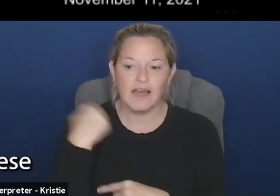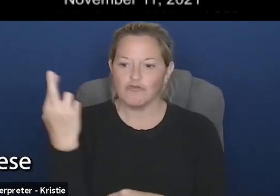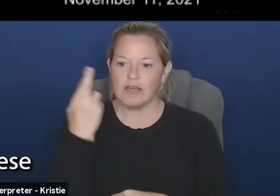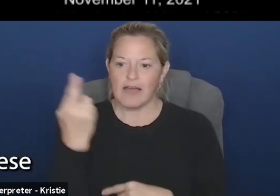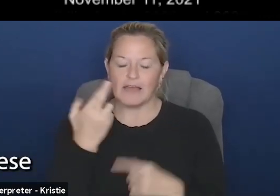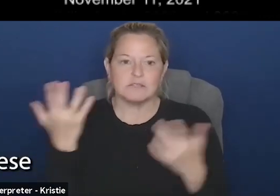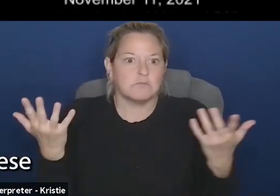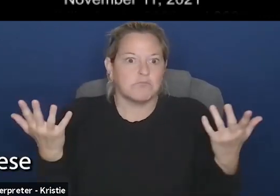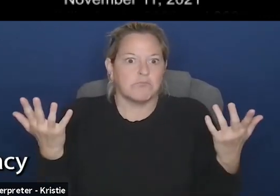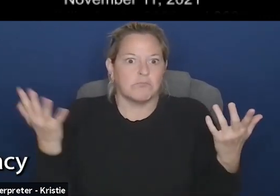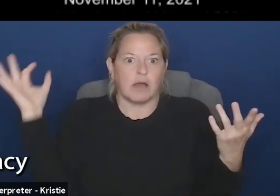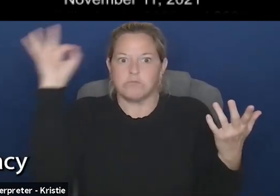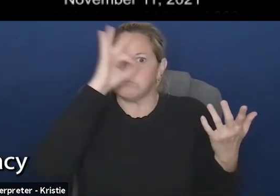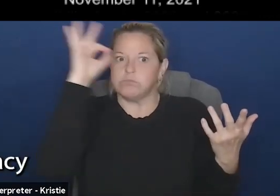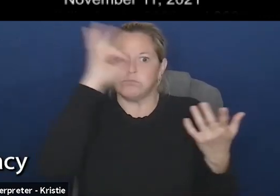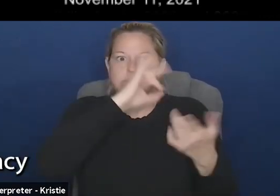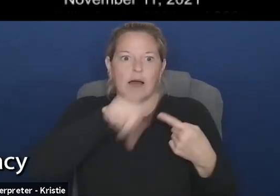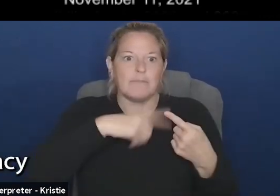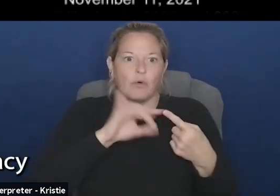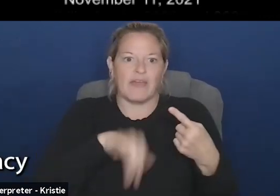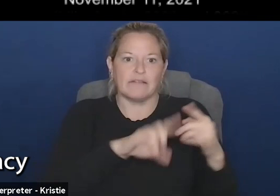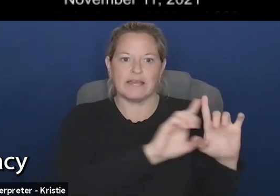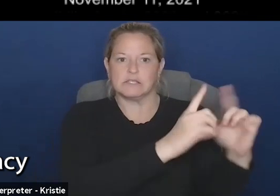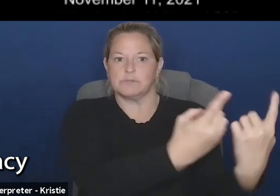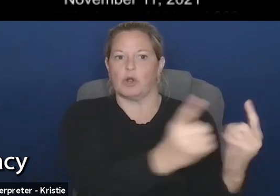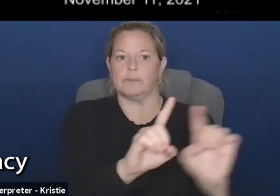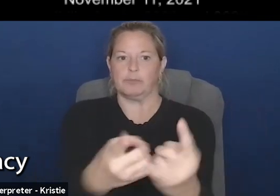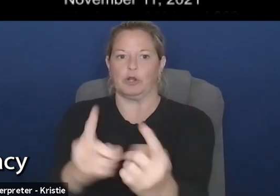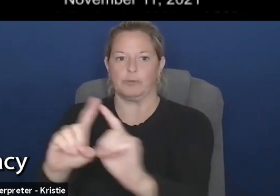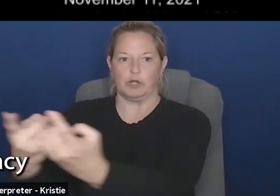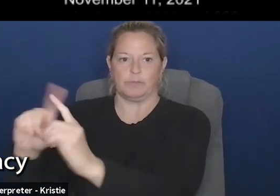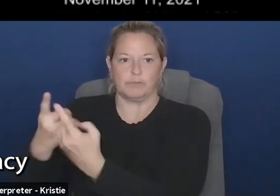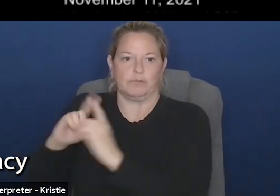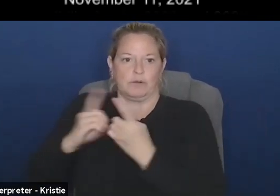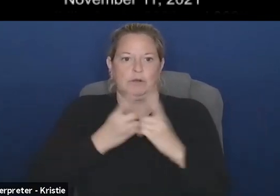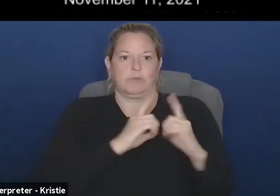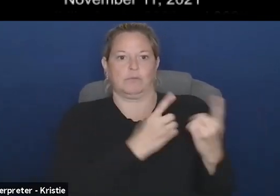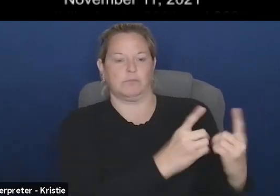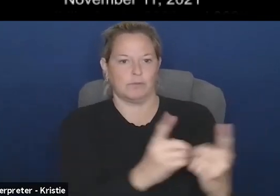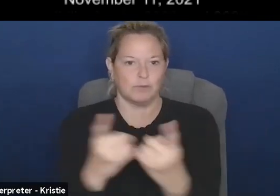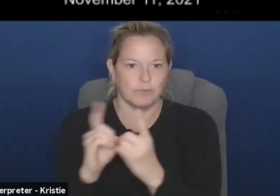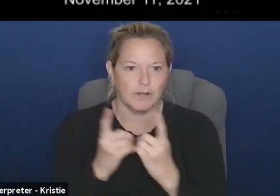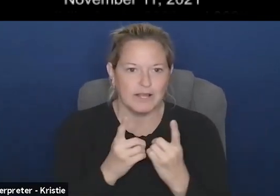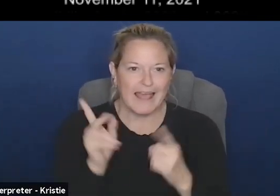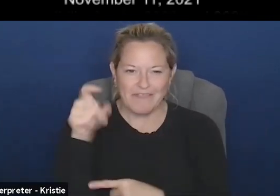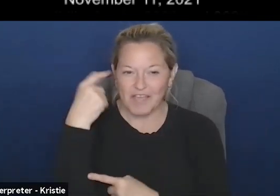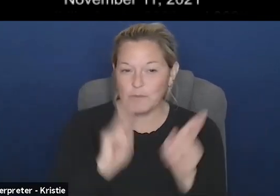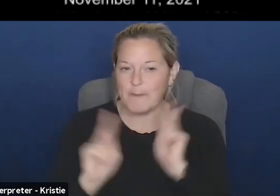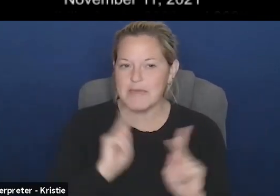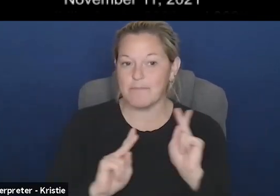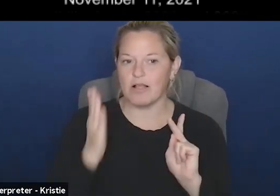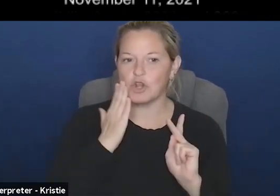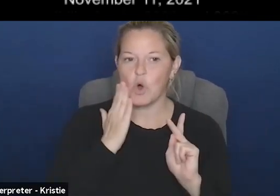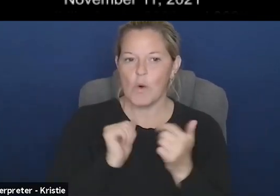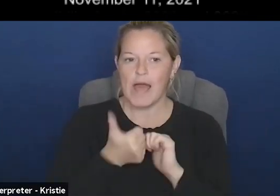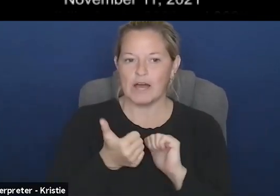about bureaucracy, and that these federal government people really knew how to do bureaucracy in a way that